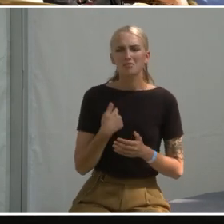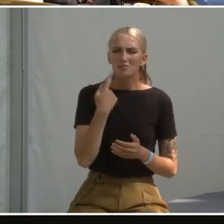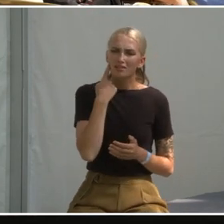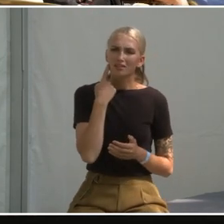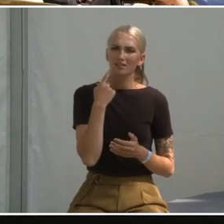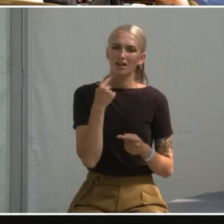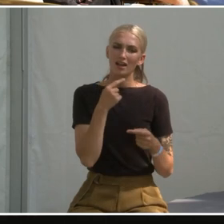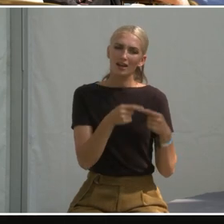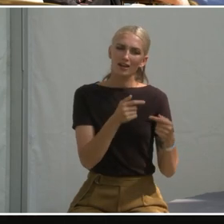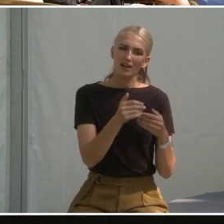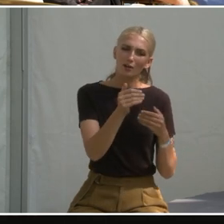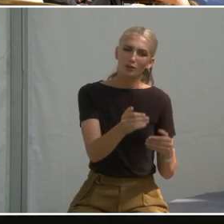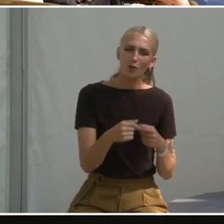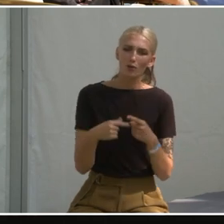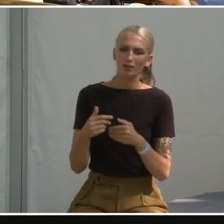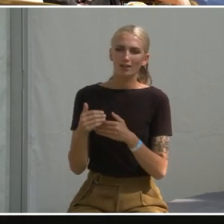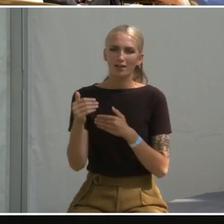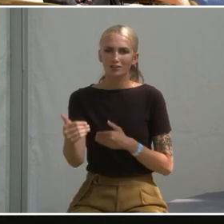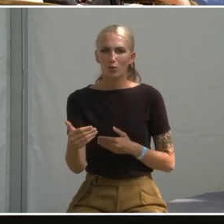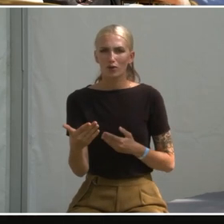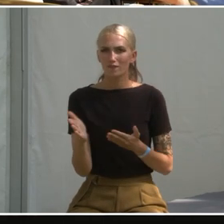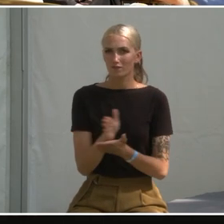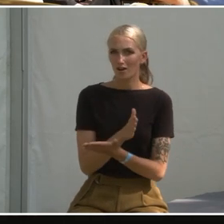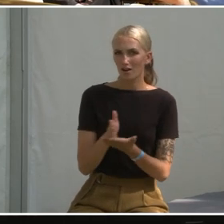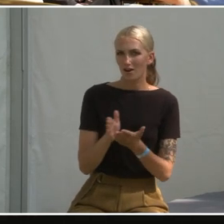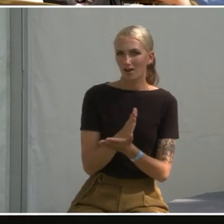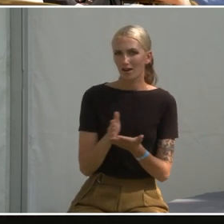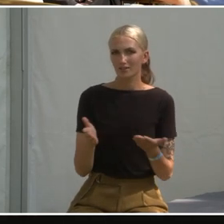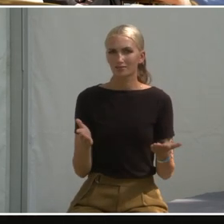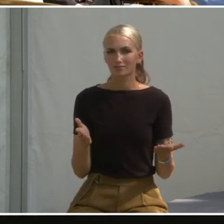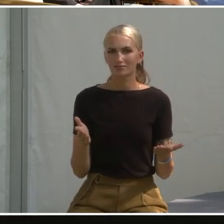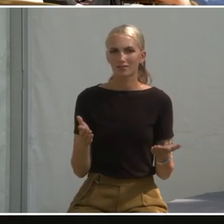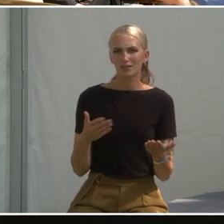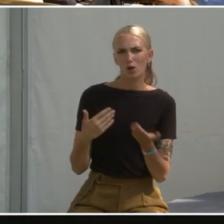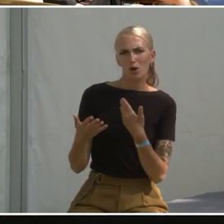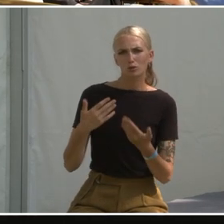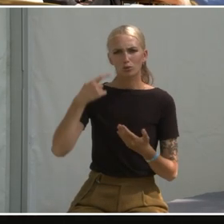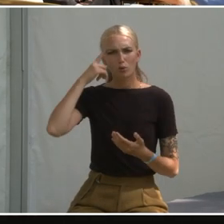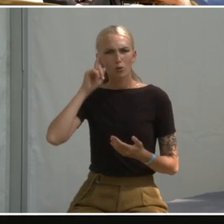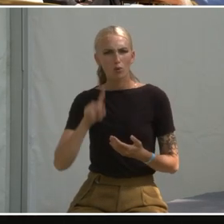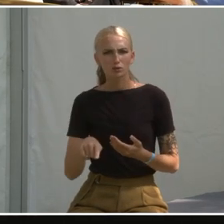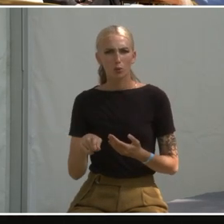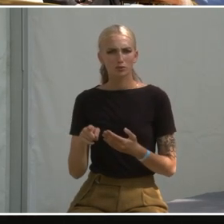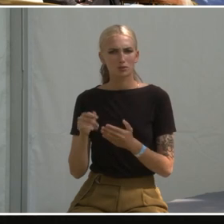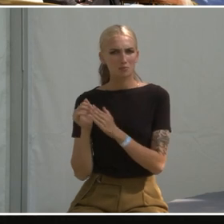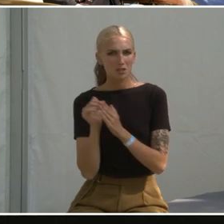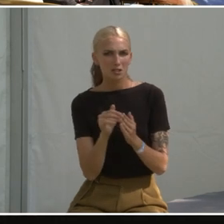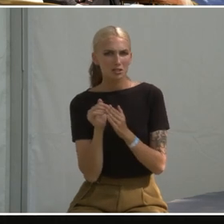seeing a generation so digitalized that some of the basic analog social skills, whether they've been impacted?